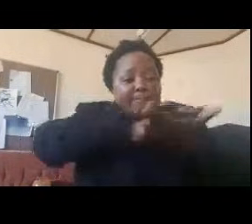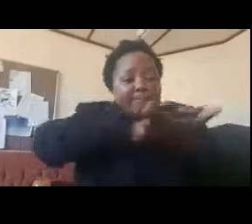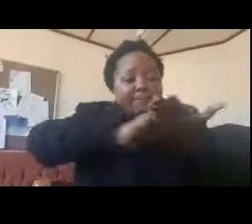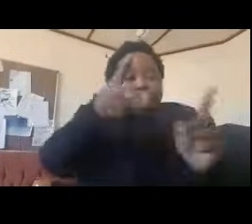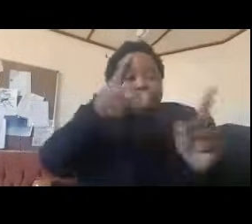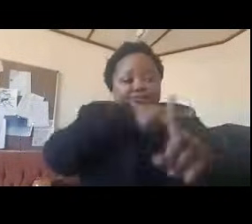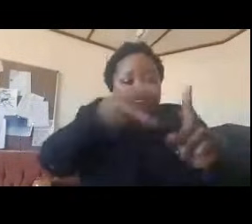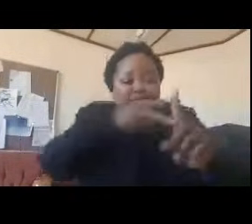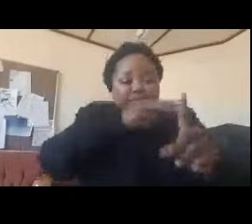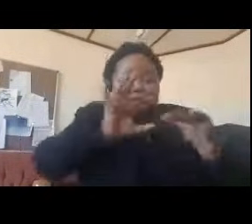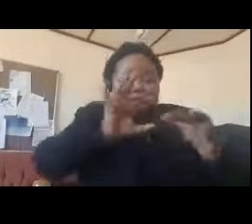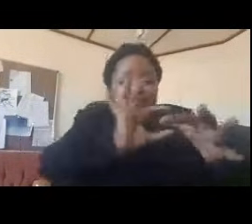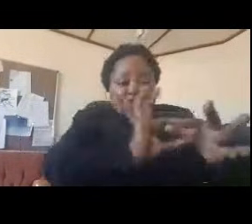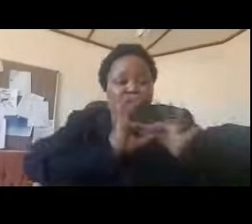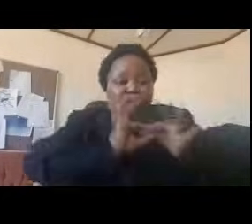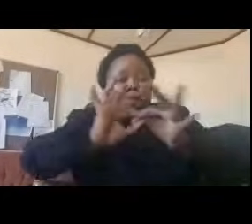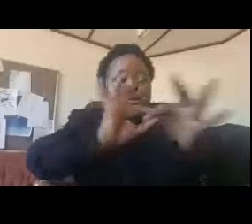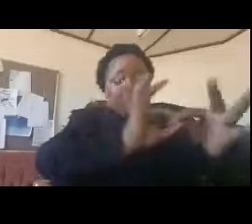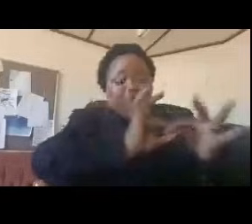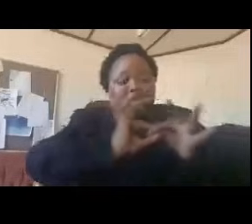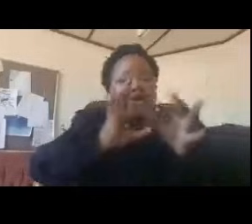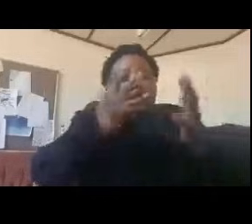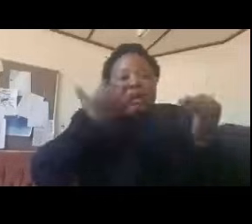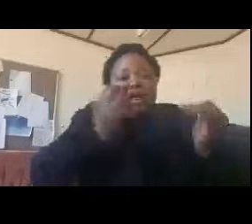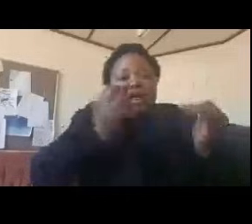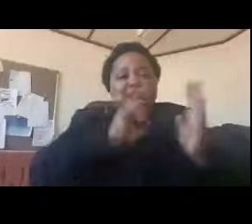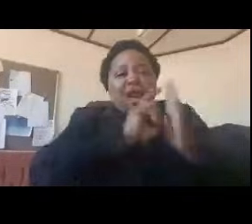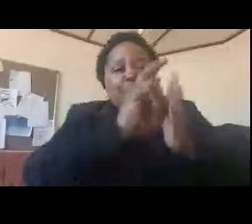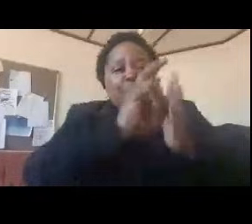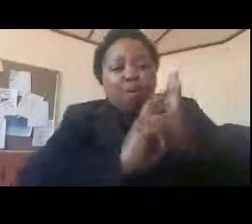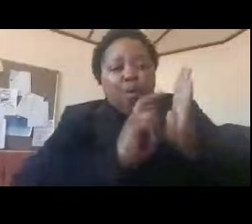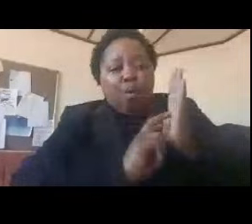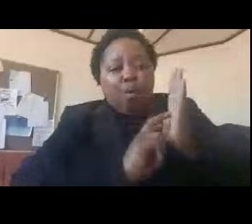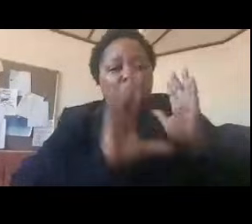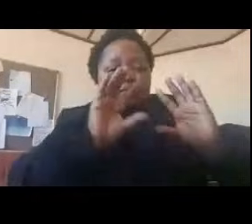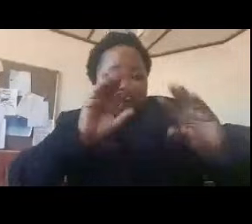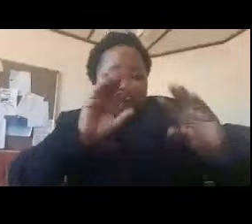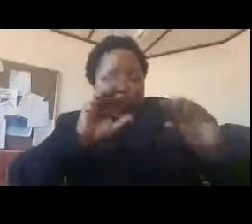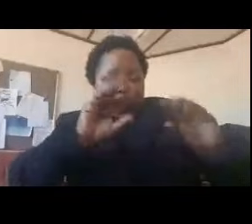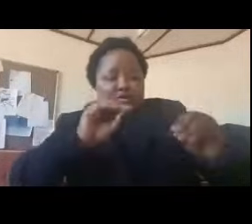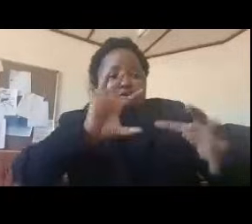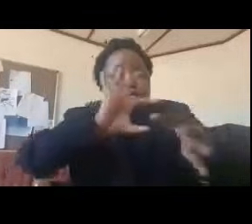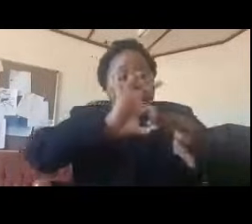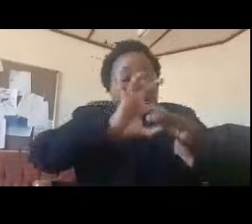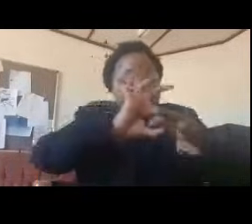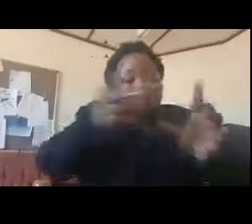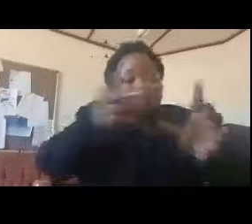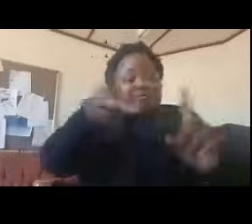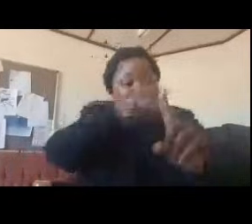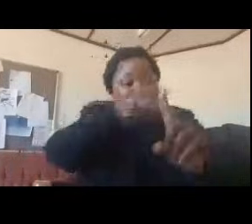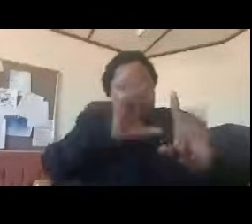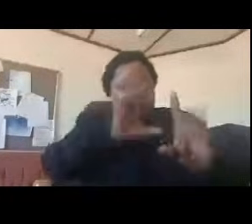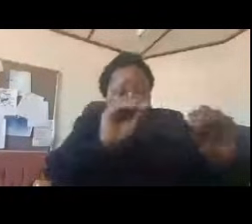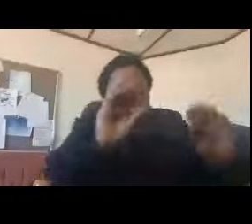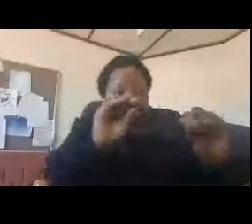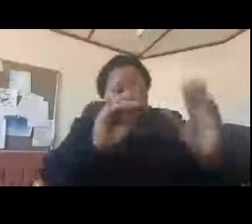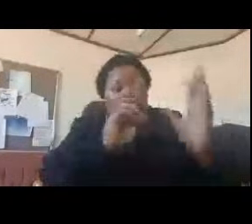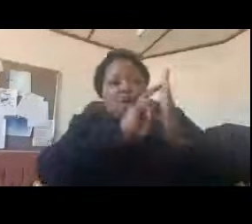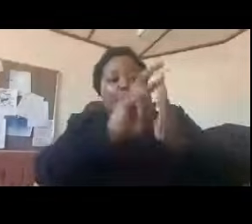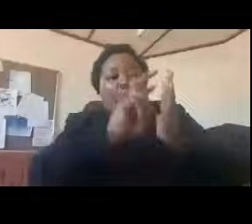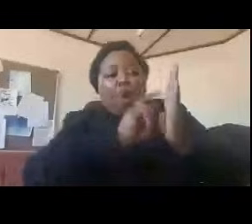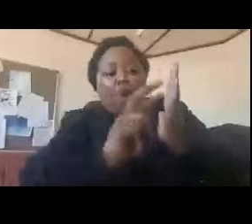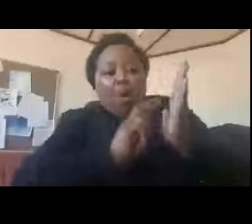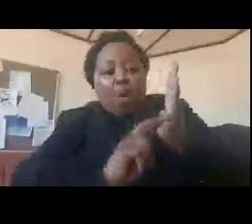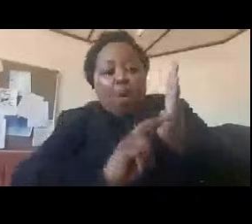We have laws against domestic violence, like I said earlier. We have laws against harassment, but a man hits his wife